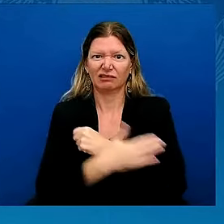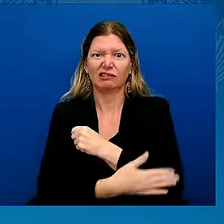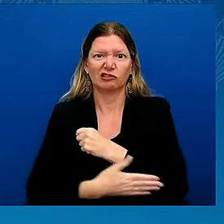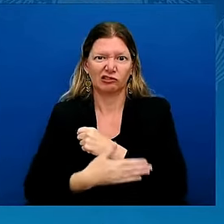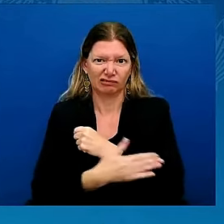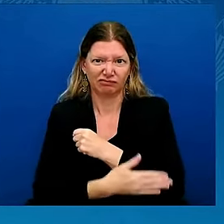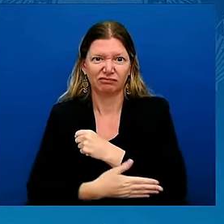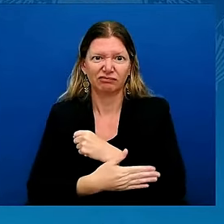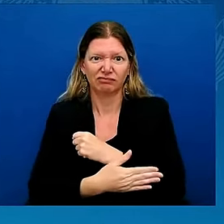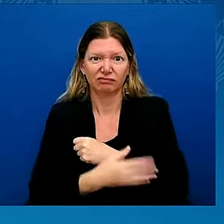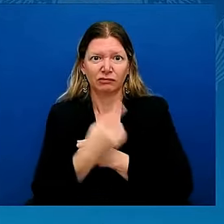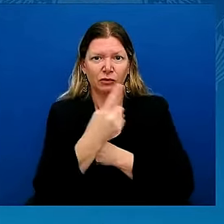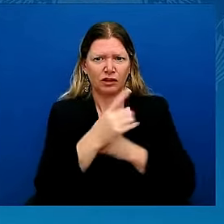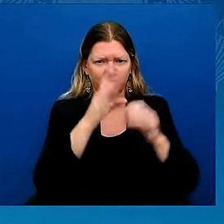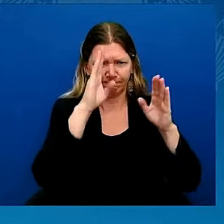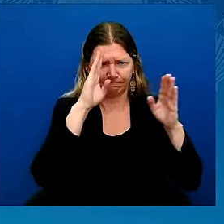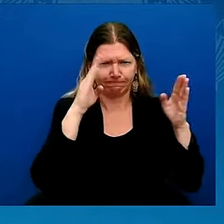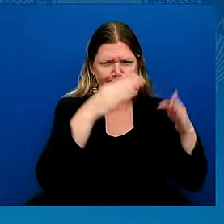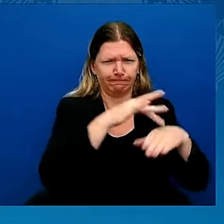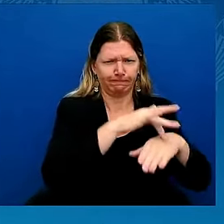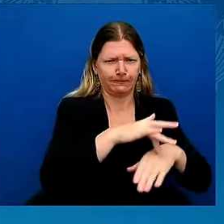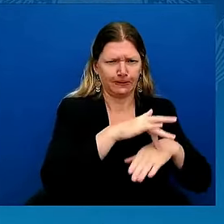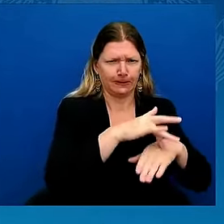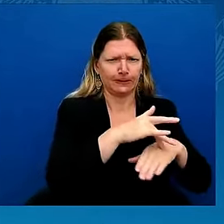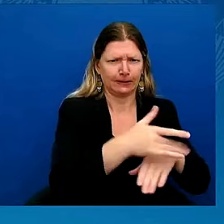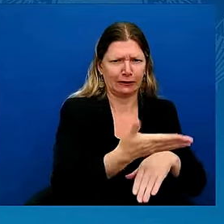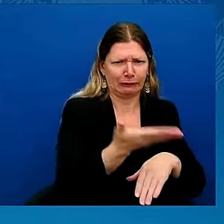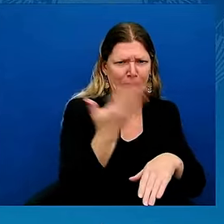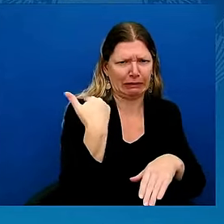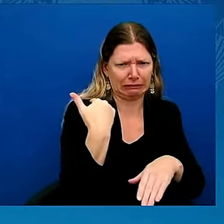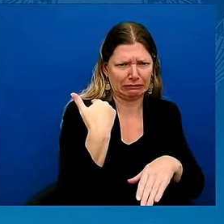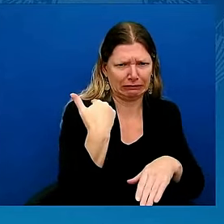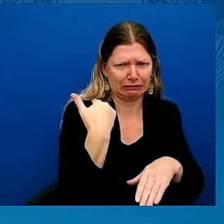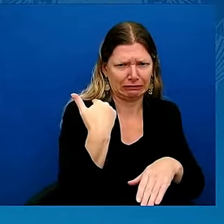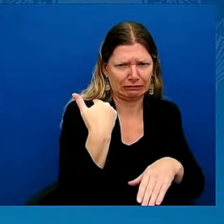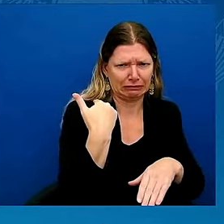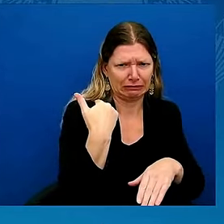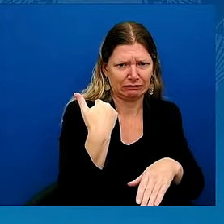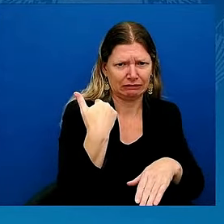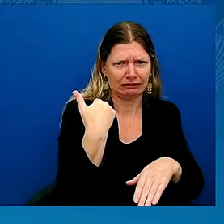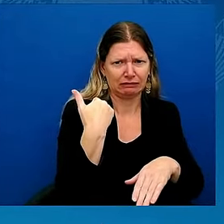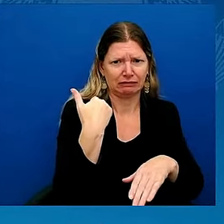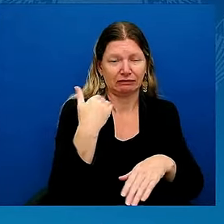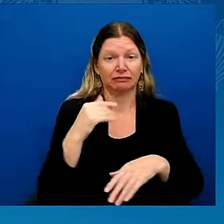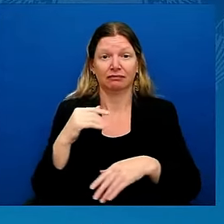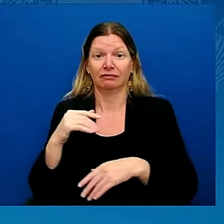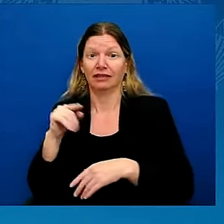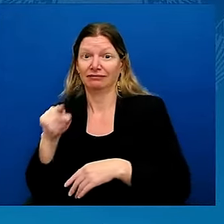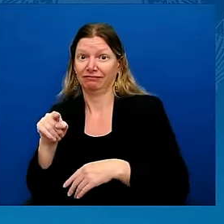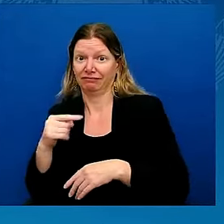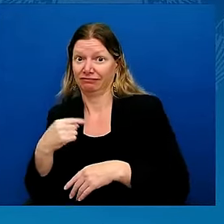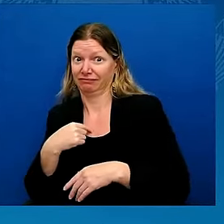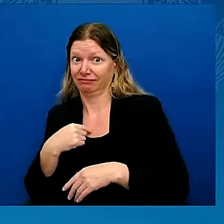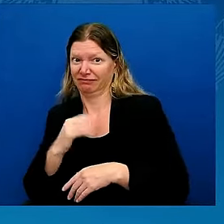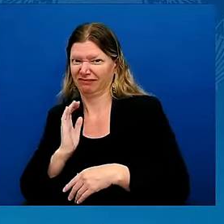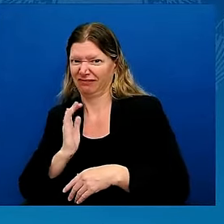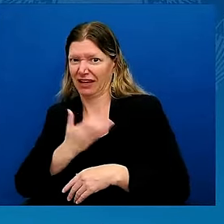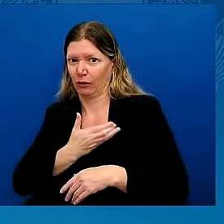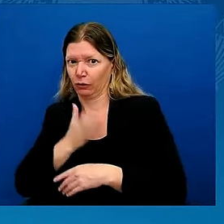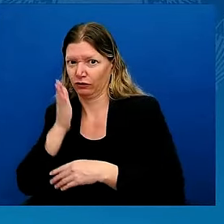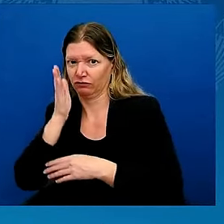past, the other, ours, focused on the future. We fight for a